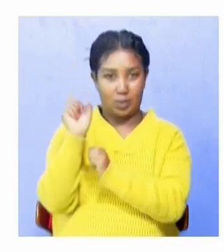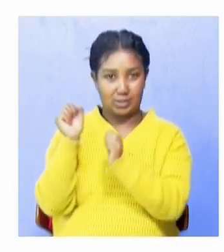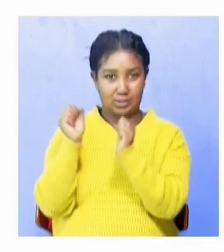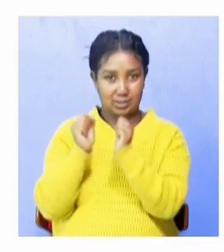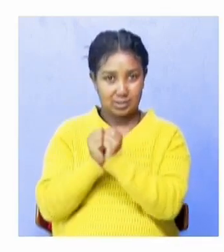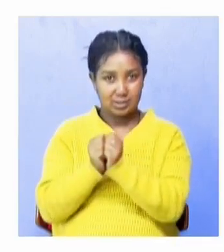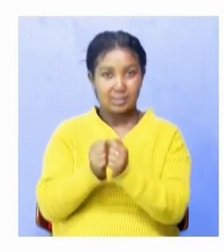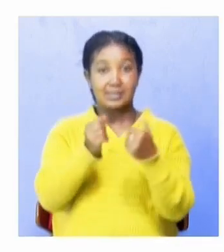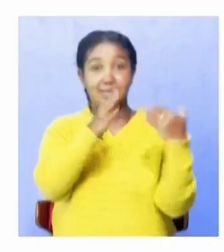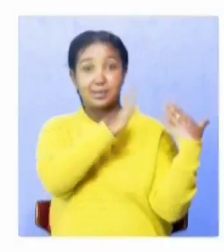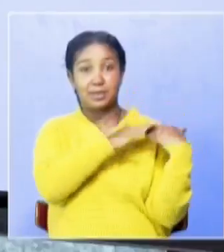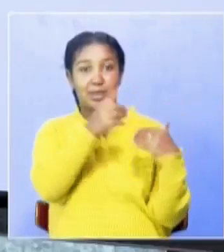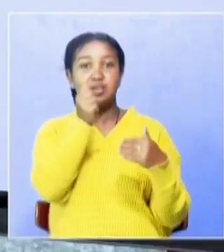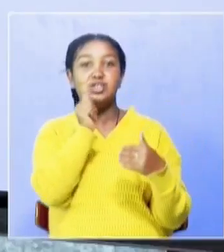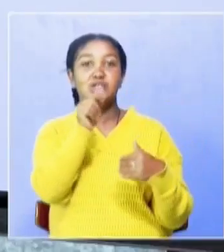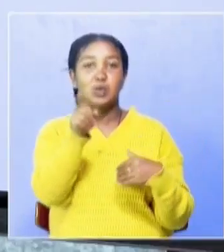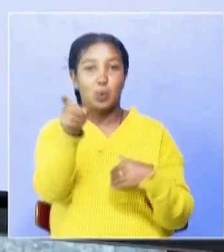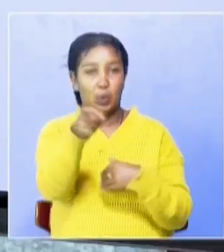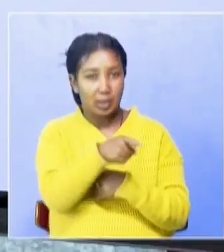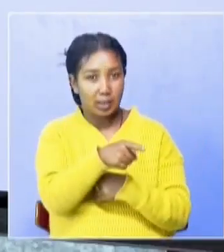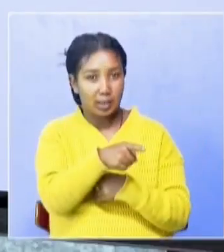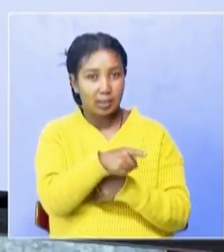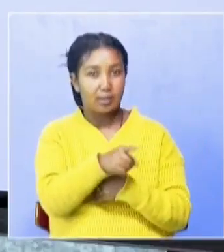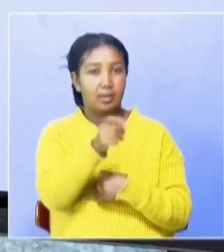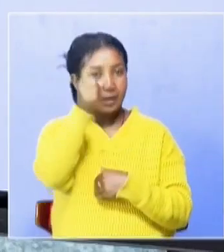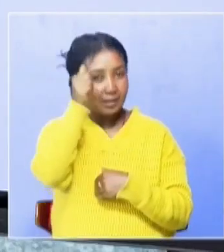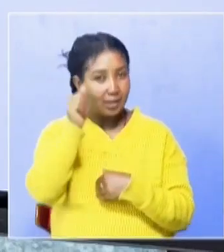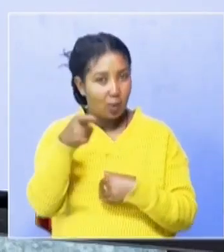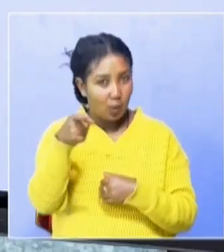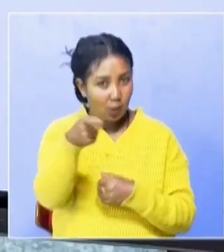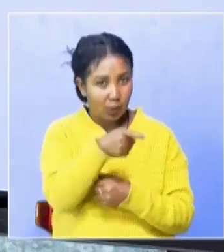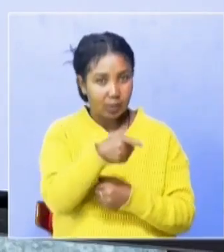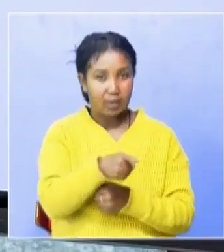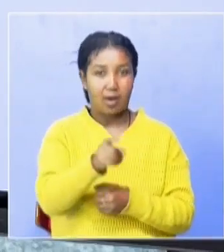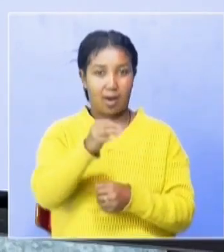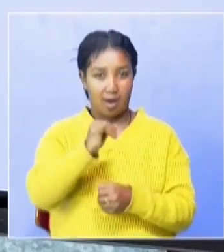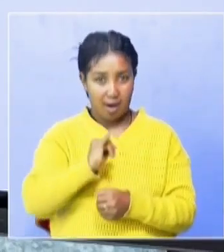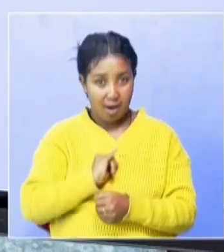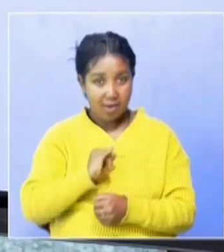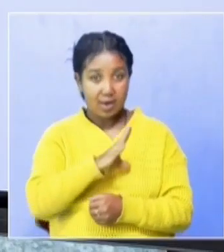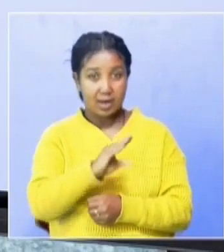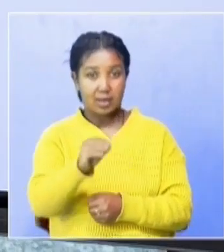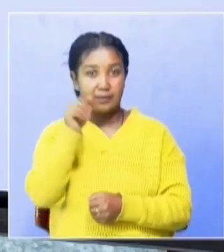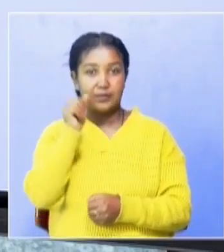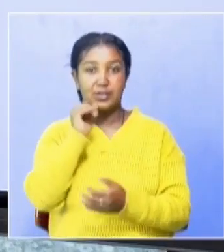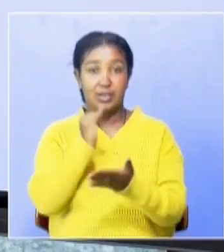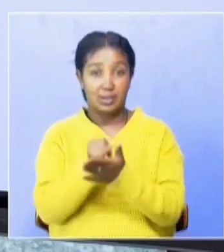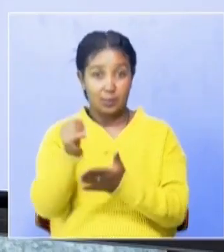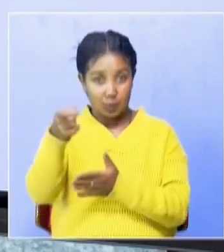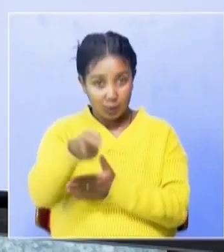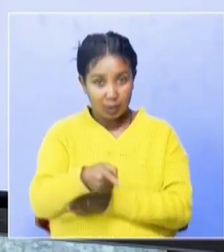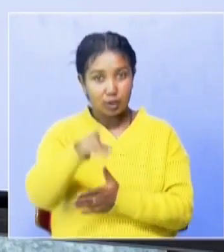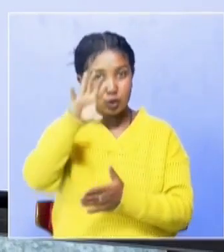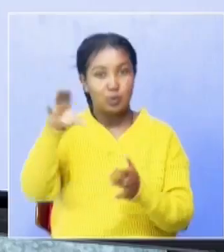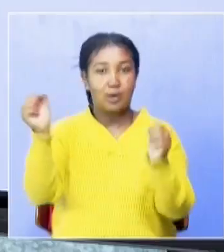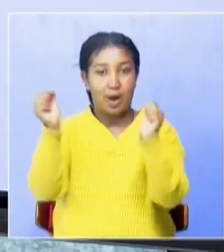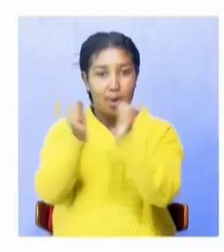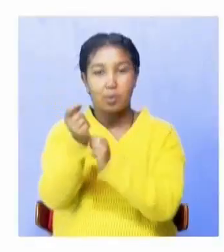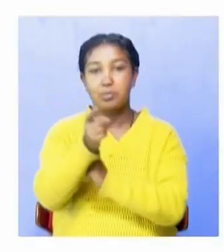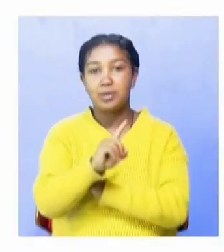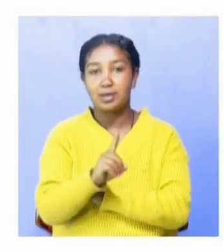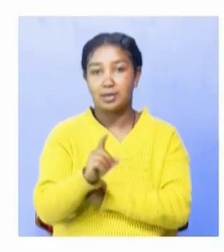What if the subject is she, he, I, and it? It should be followed with